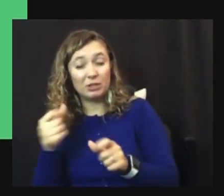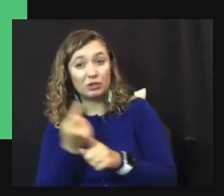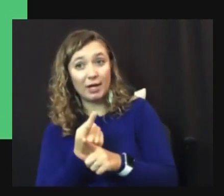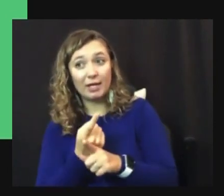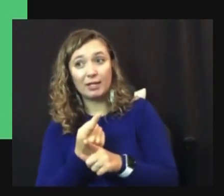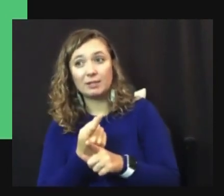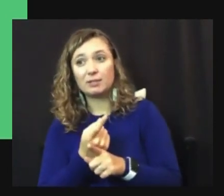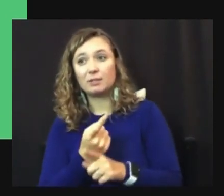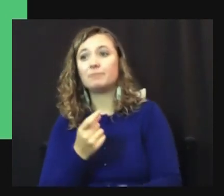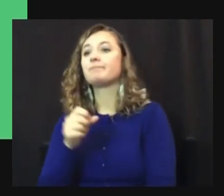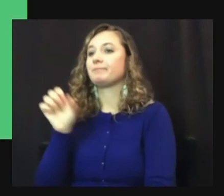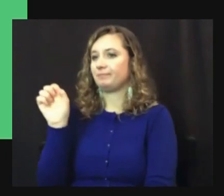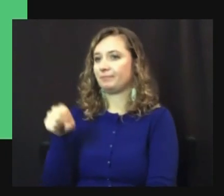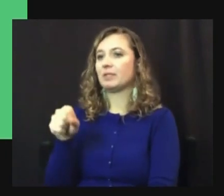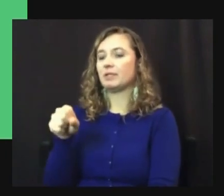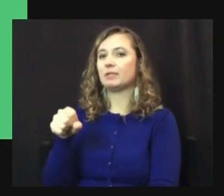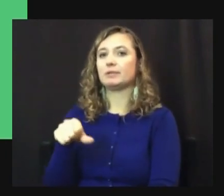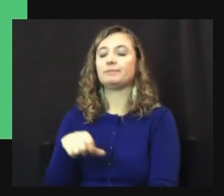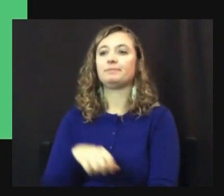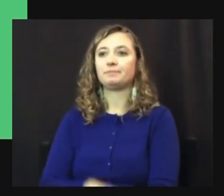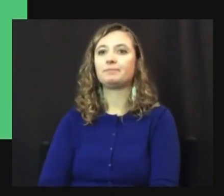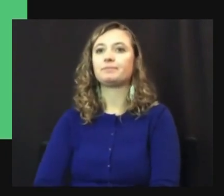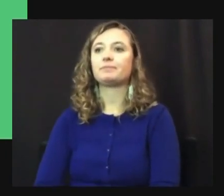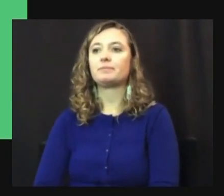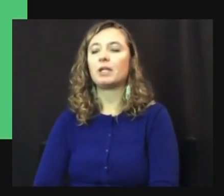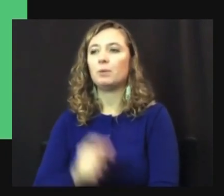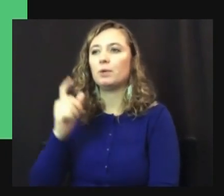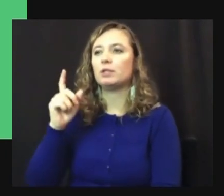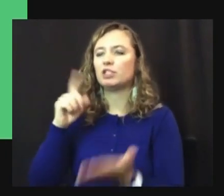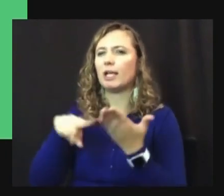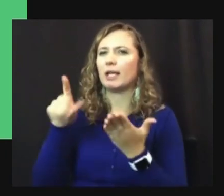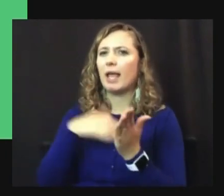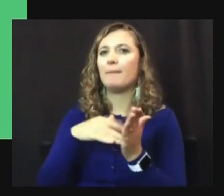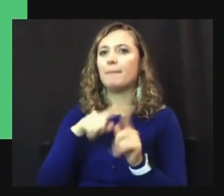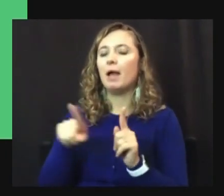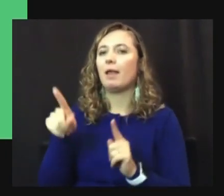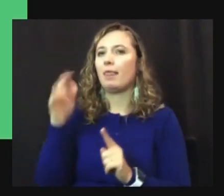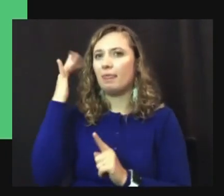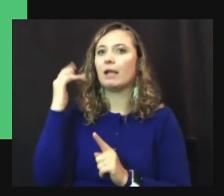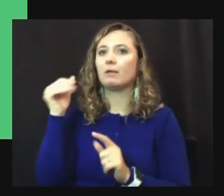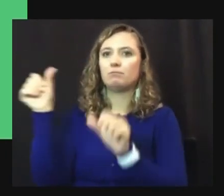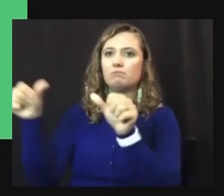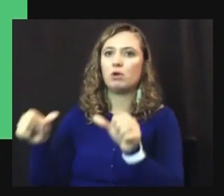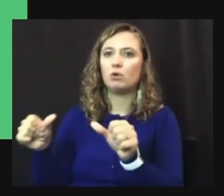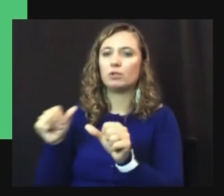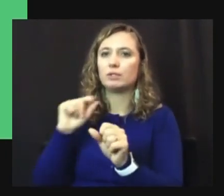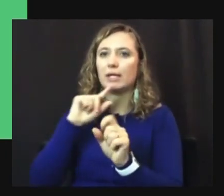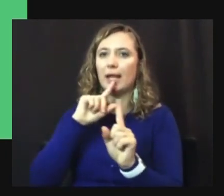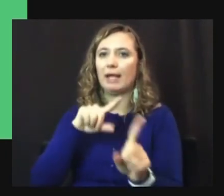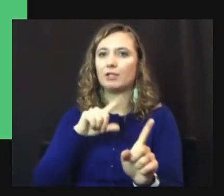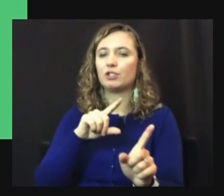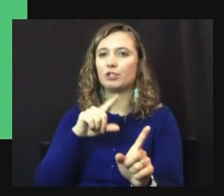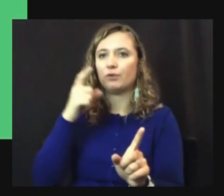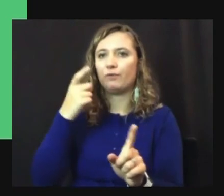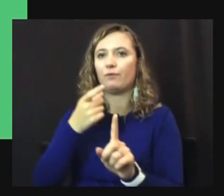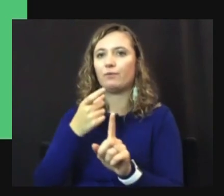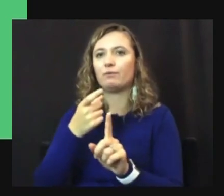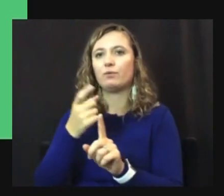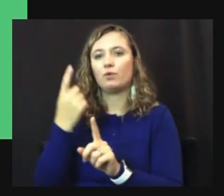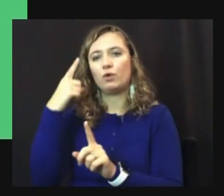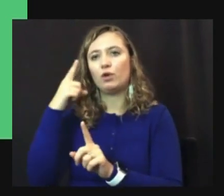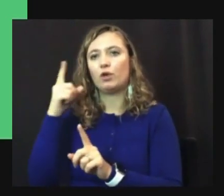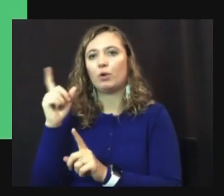I'm going to jump in the chat right now and see what people are saying and see if this is the first time that I'll have time to respond after something.